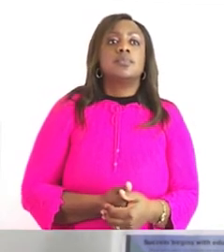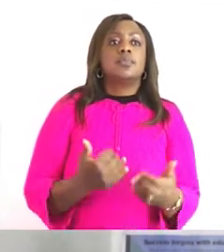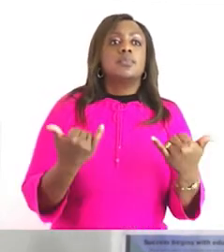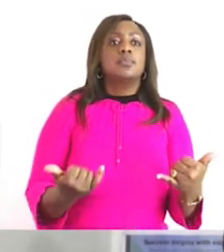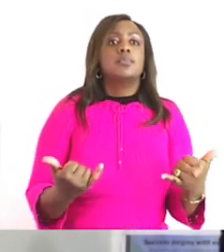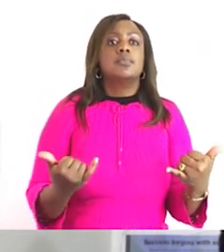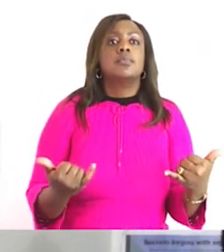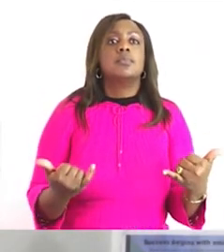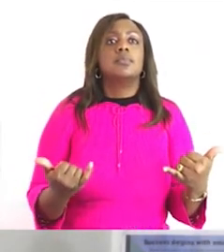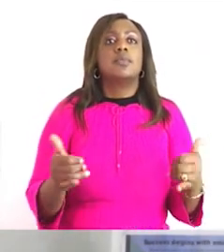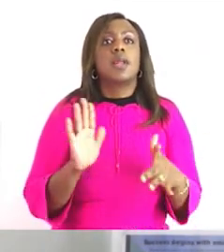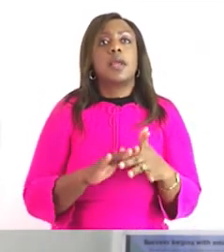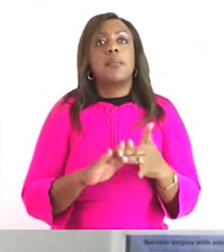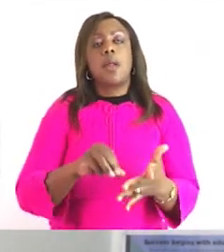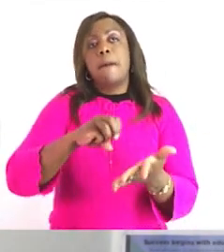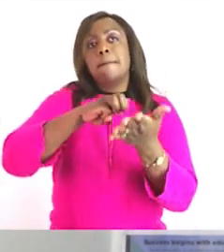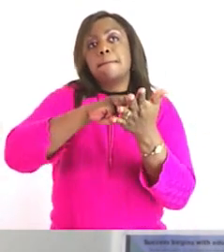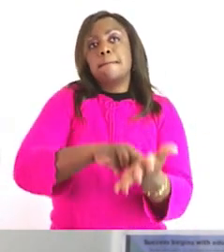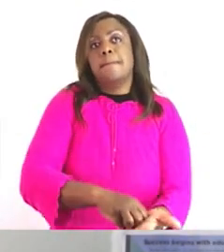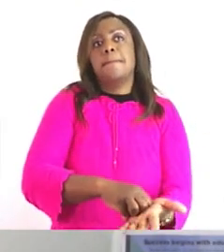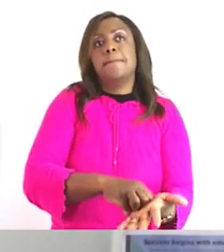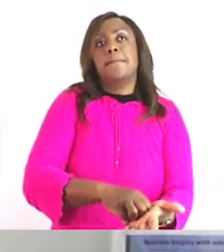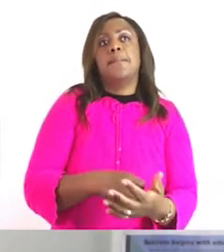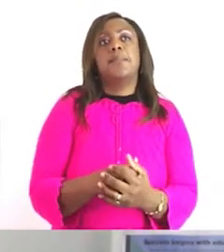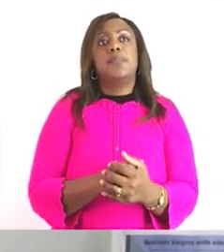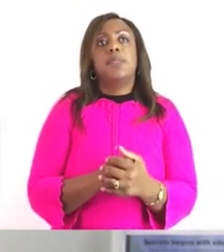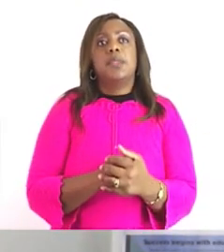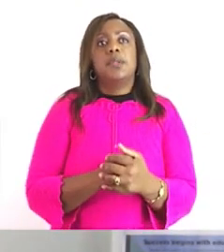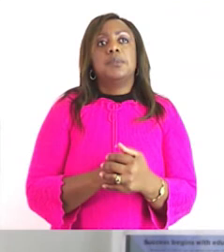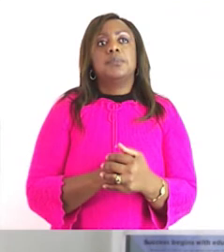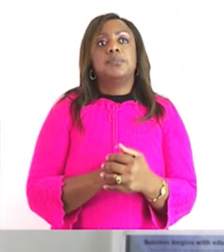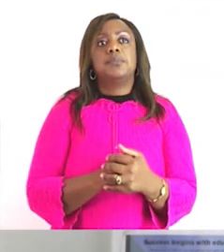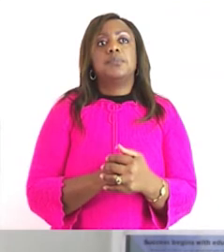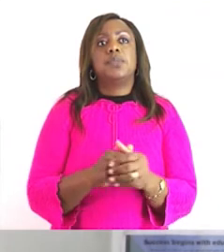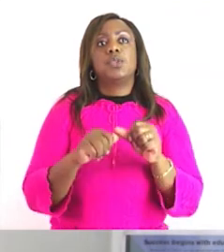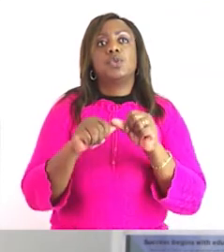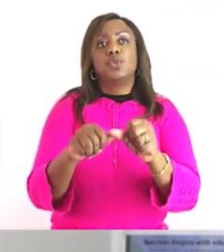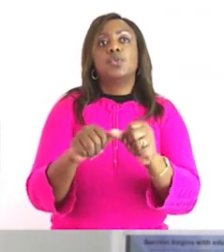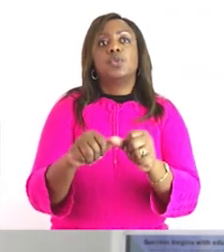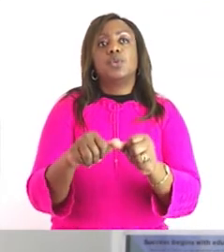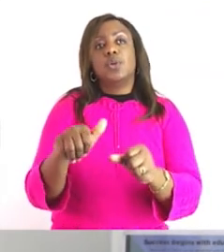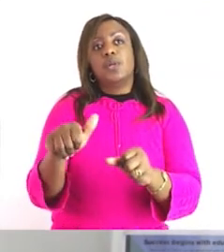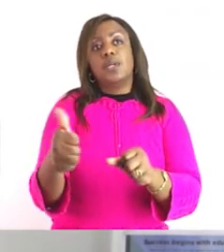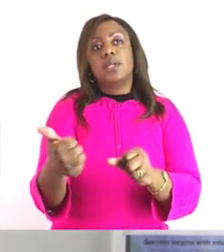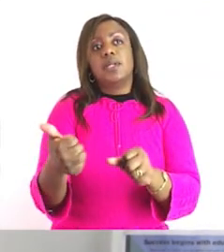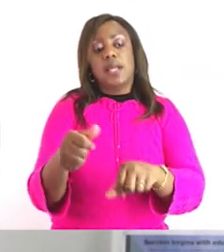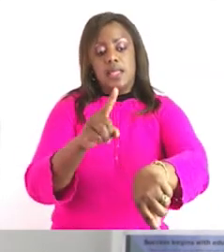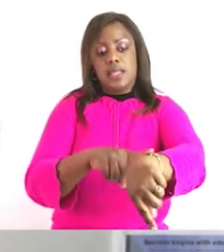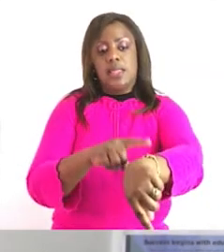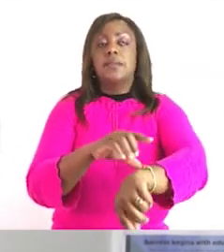So that is about mass. We have to look at, we have to go to